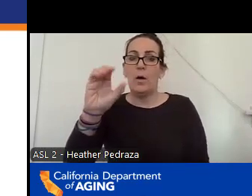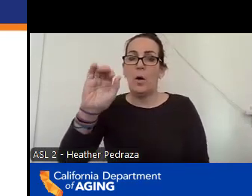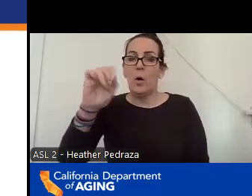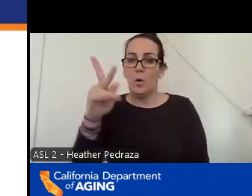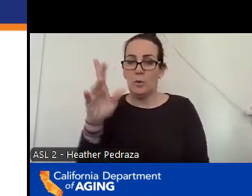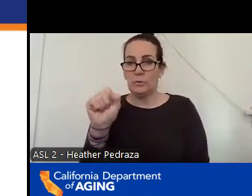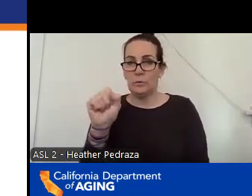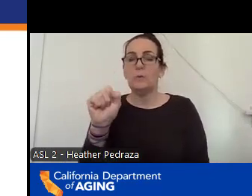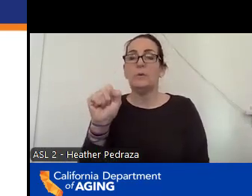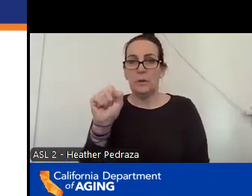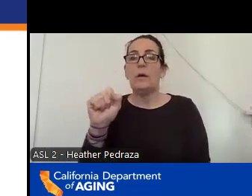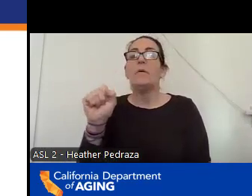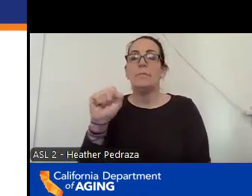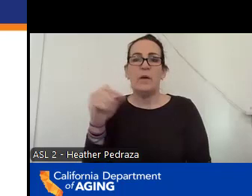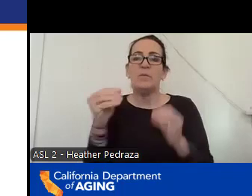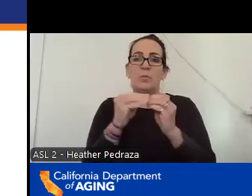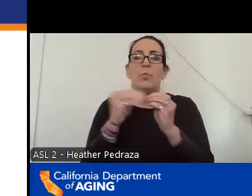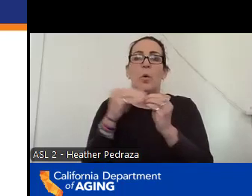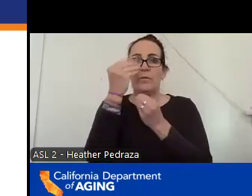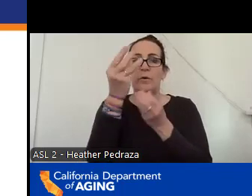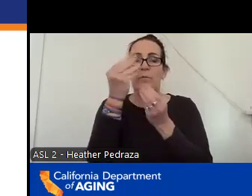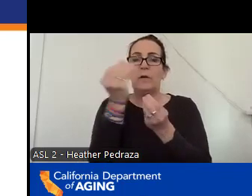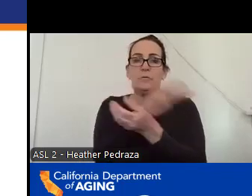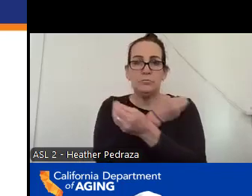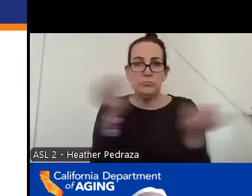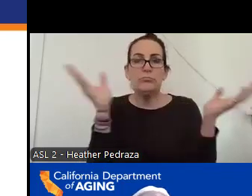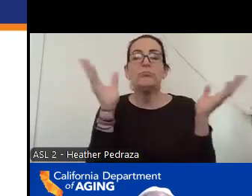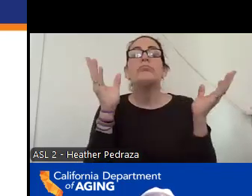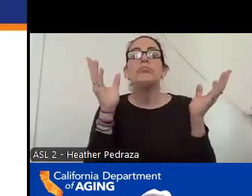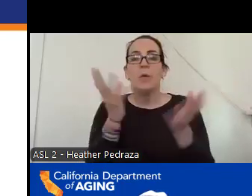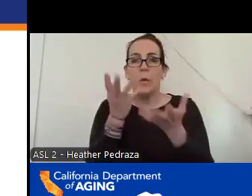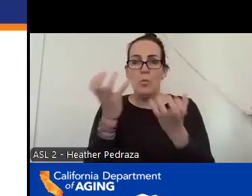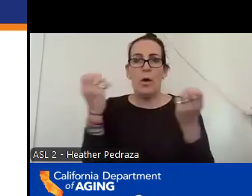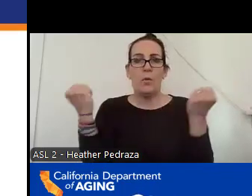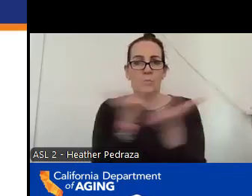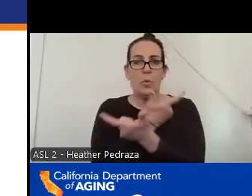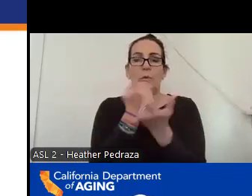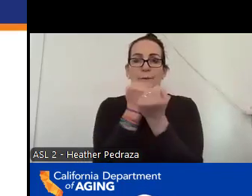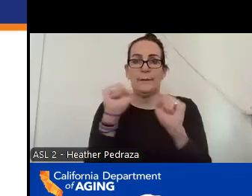you, but we just want to make sure that you are a guest and everyone remains safe.